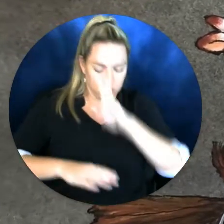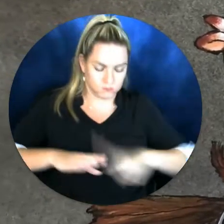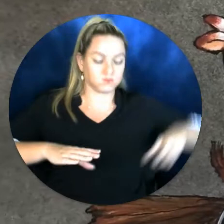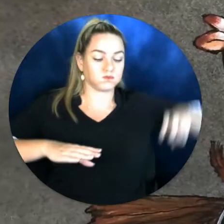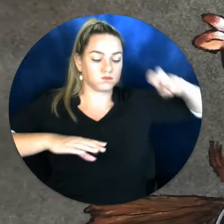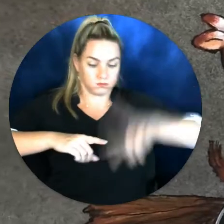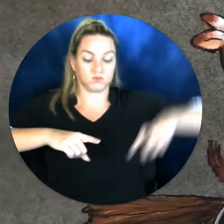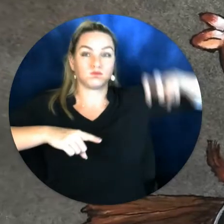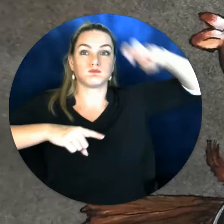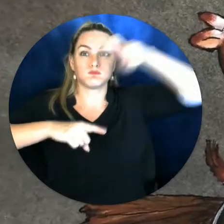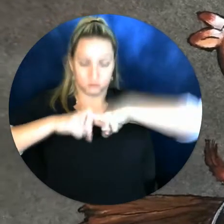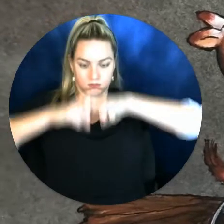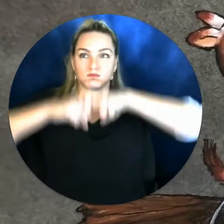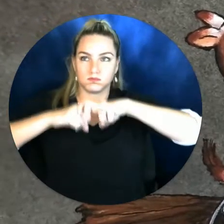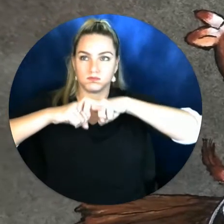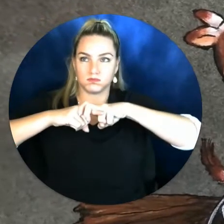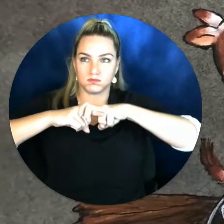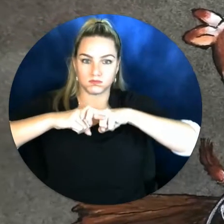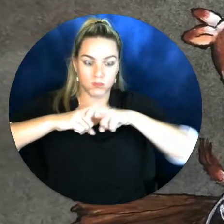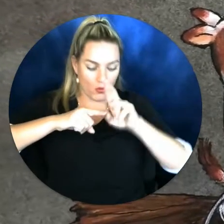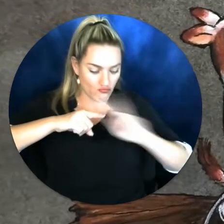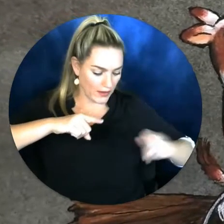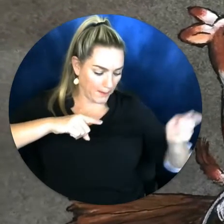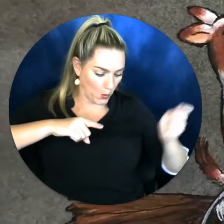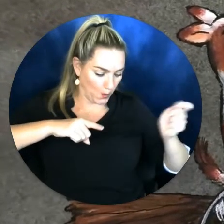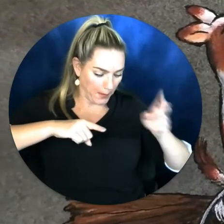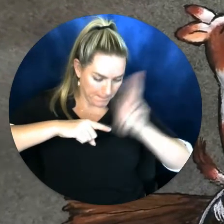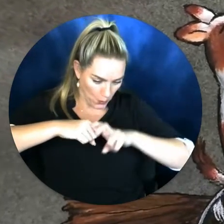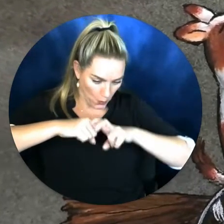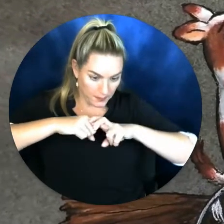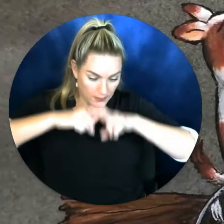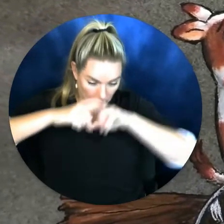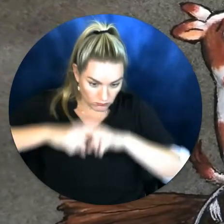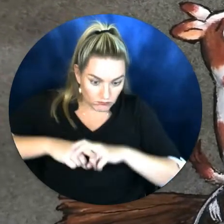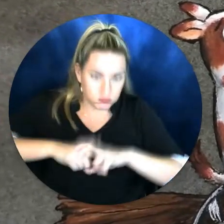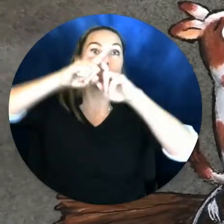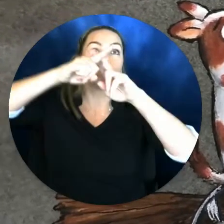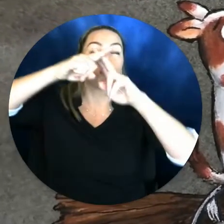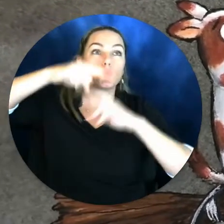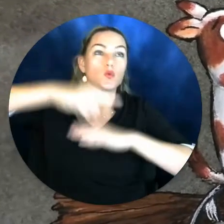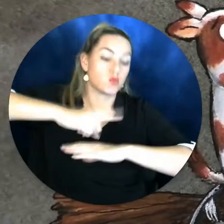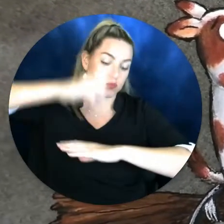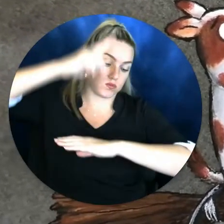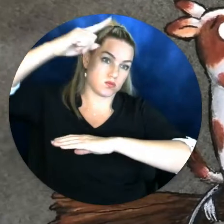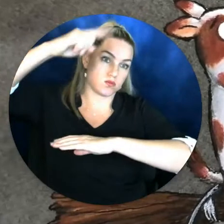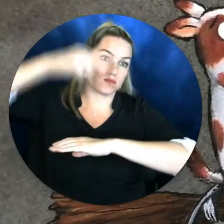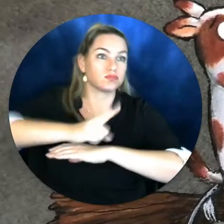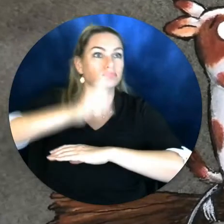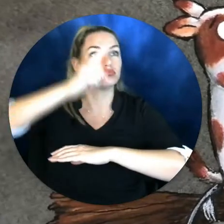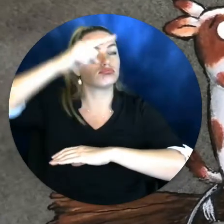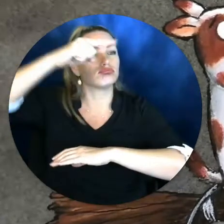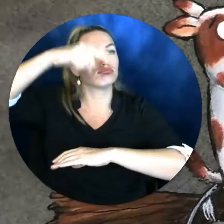on. The witch tapped the broomstick, and whoosh, they were gone.